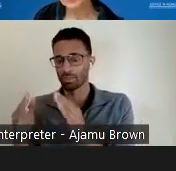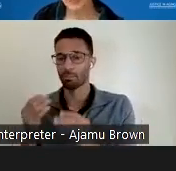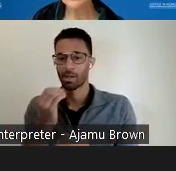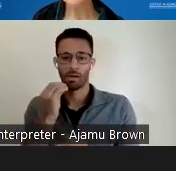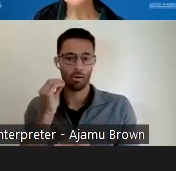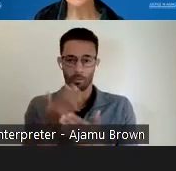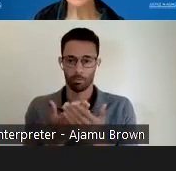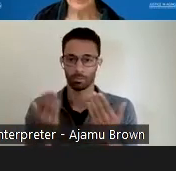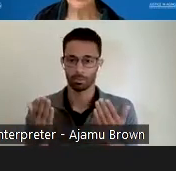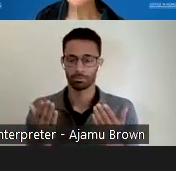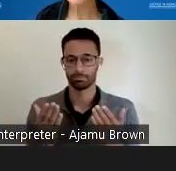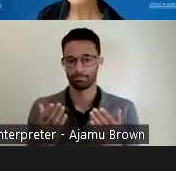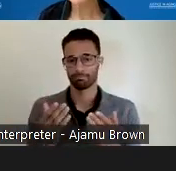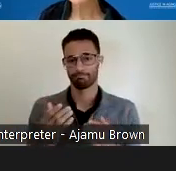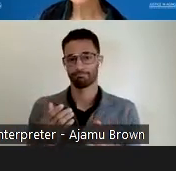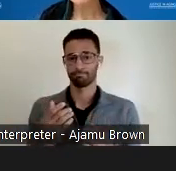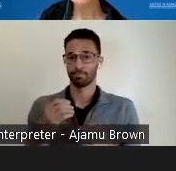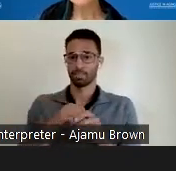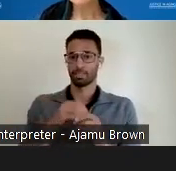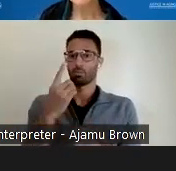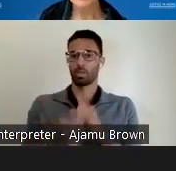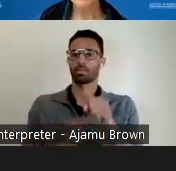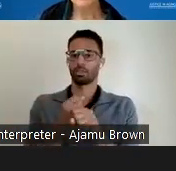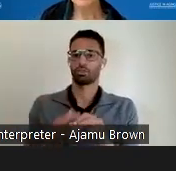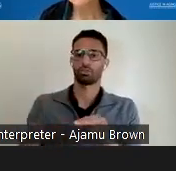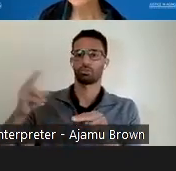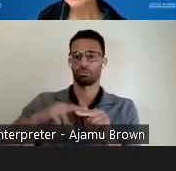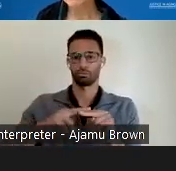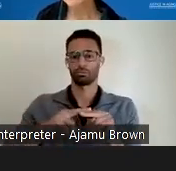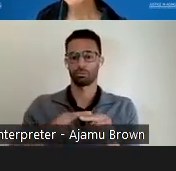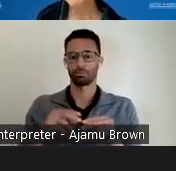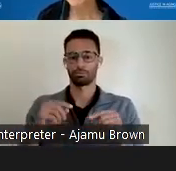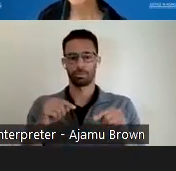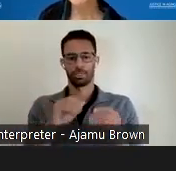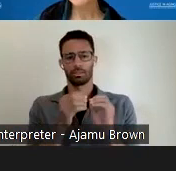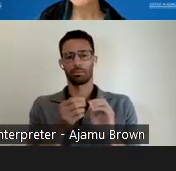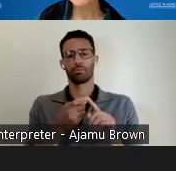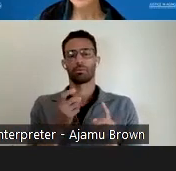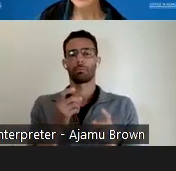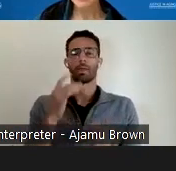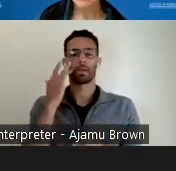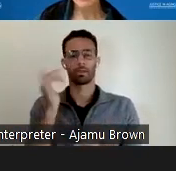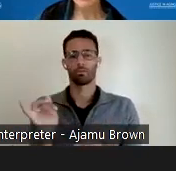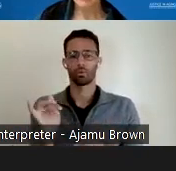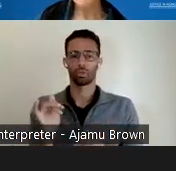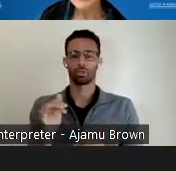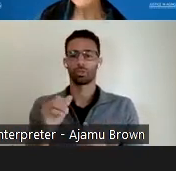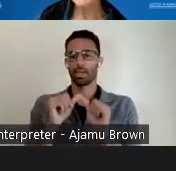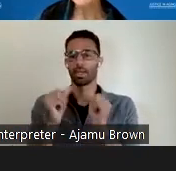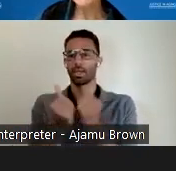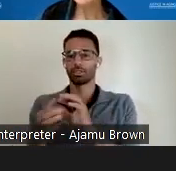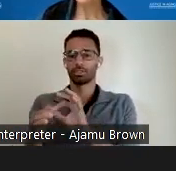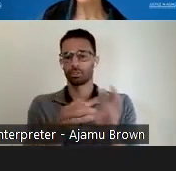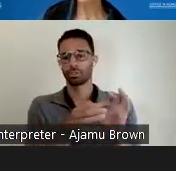is over the course of a year. And this data is from the California Interagency Council on Homelessness,